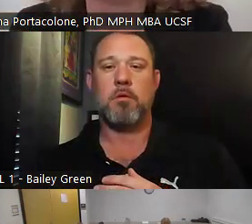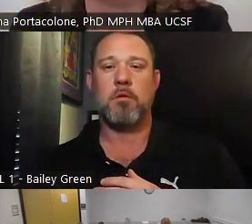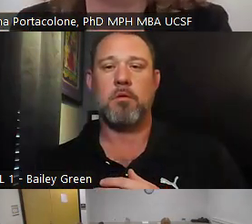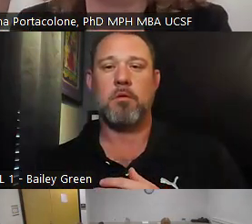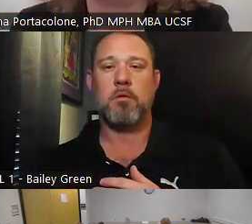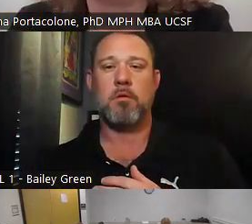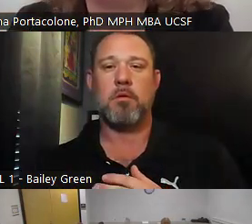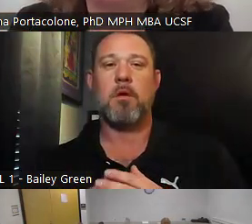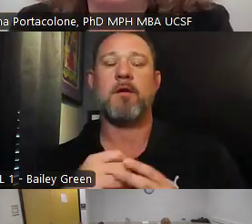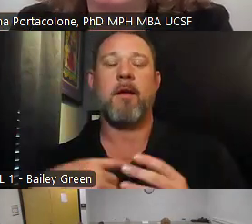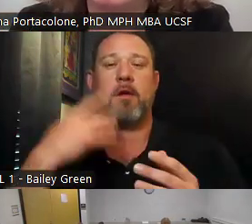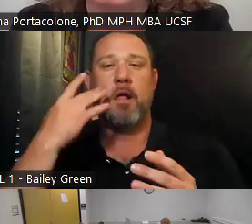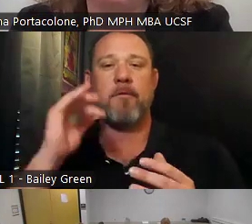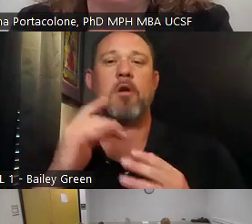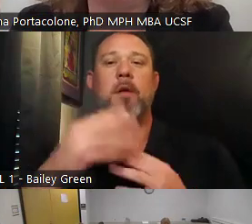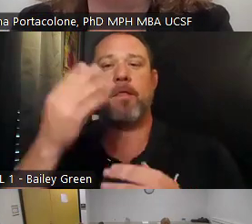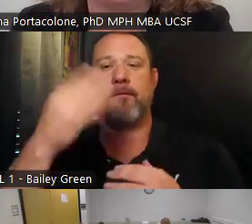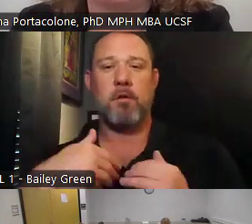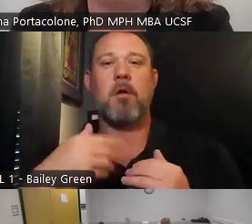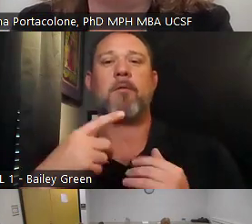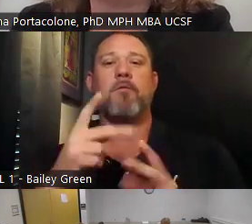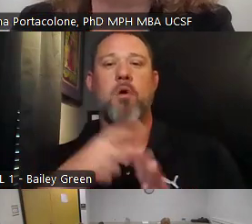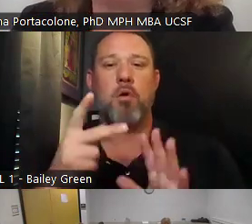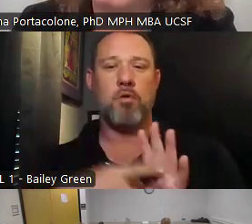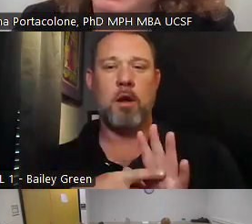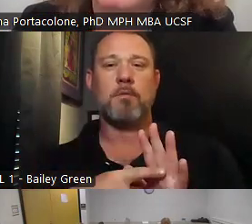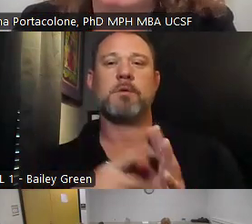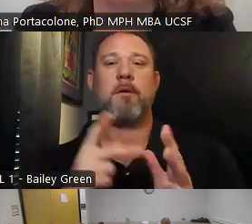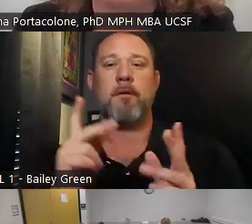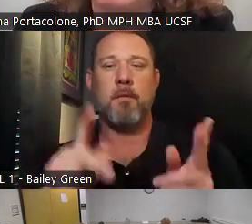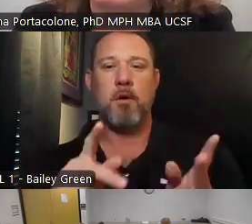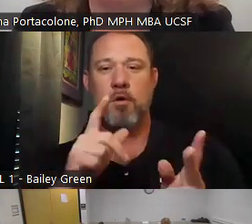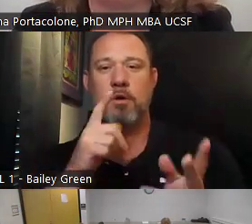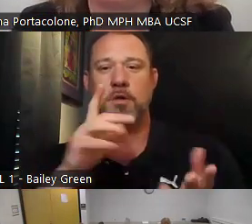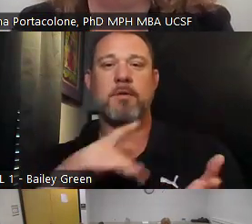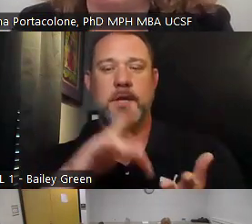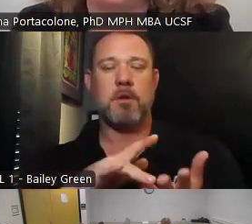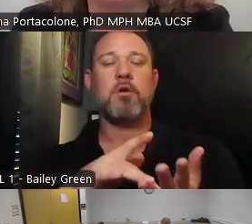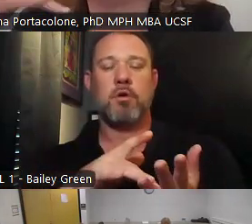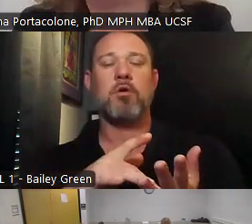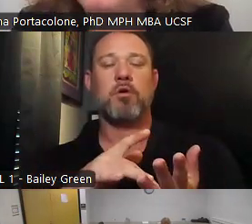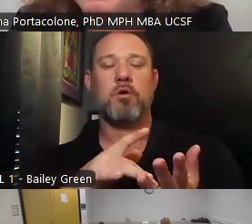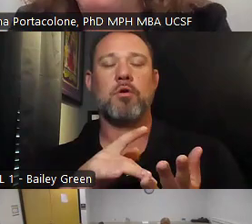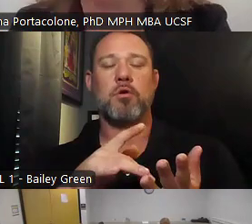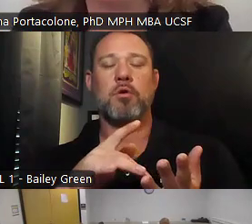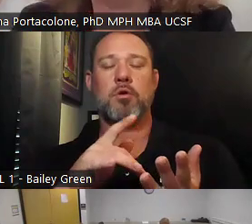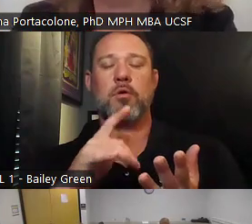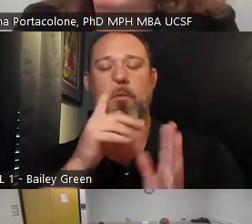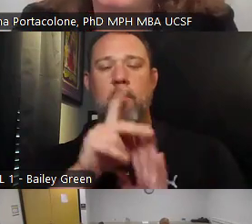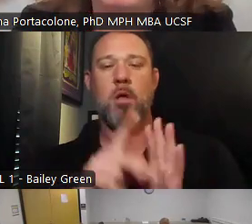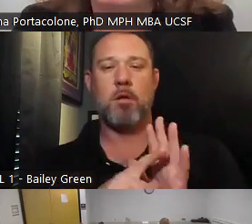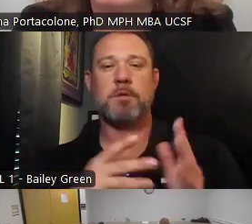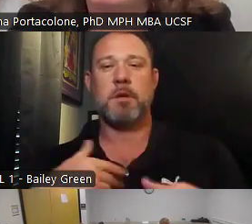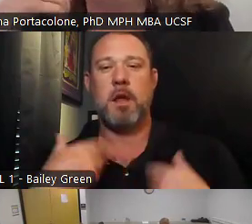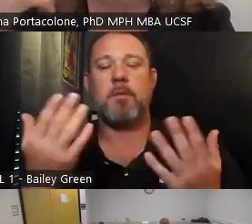at the forefront of policies and programs focused on living alone center policies and programs. And I'm very happy to